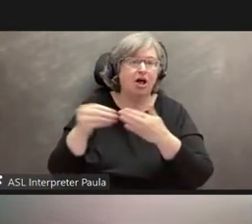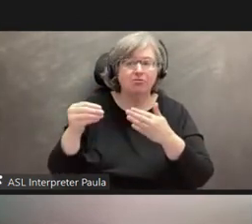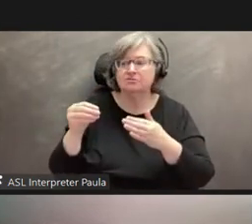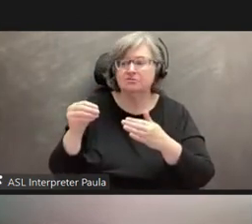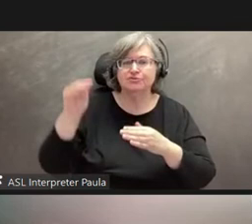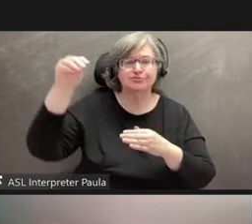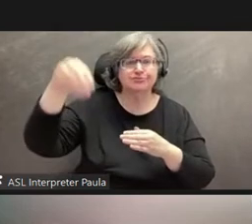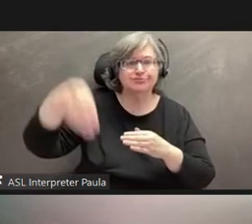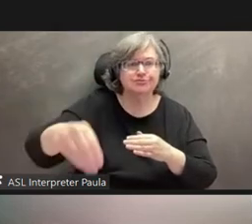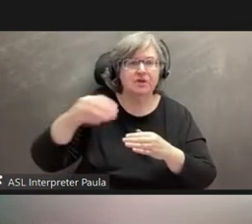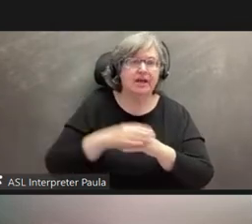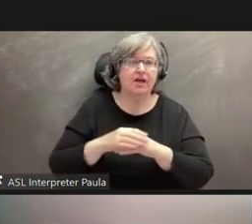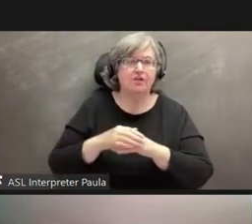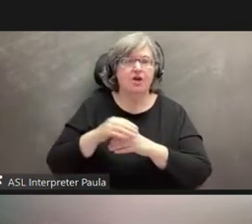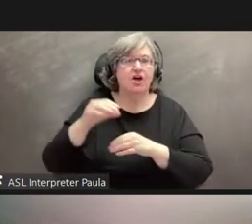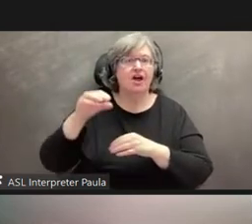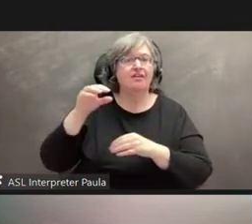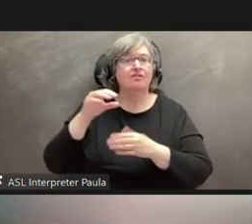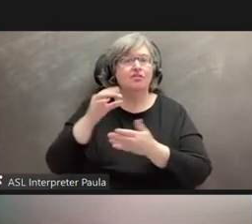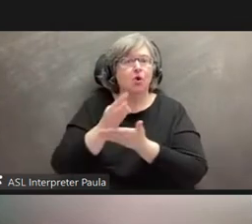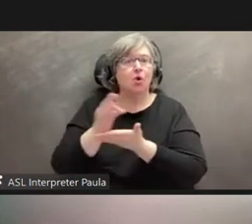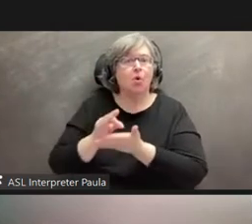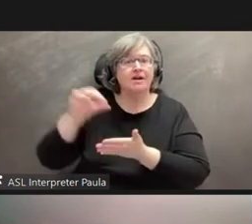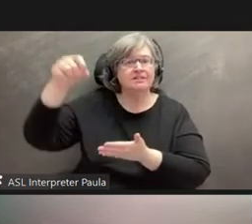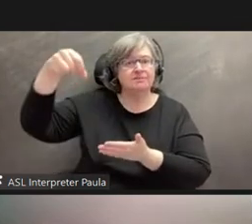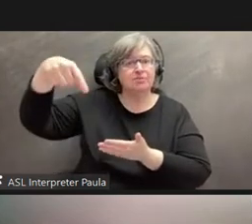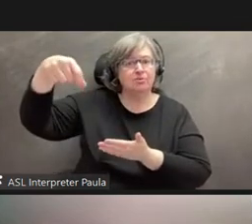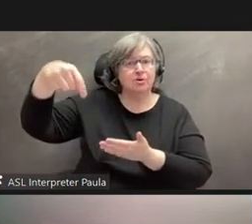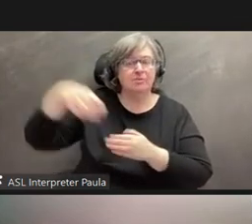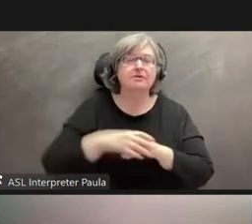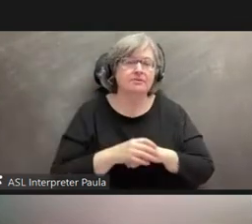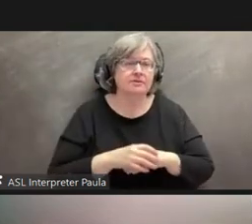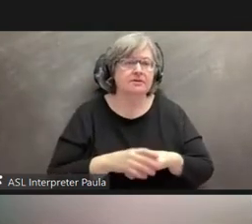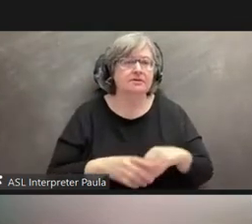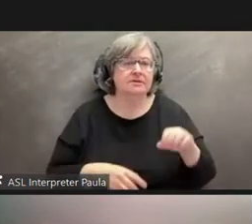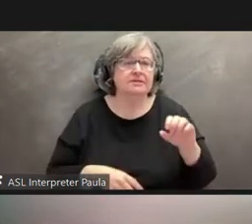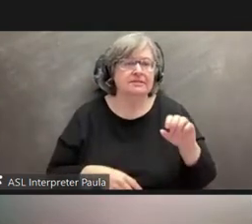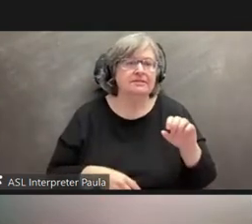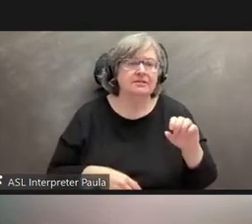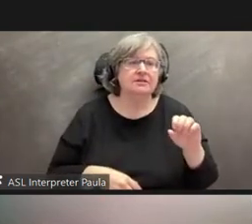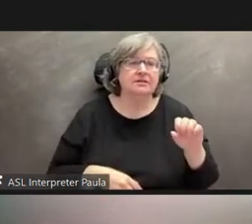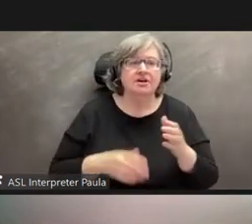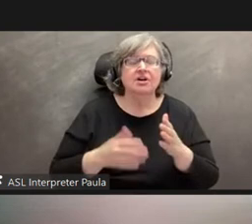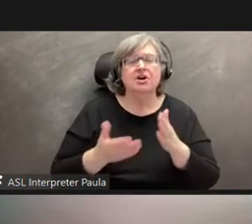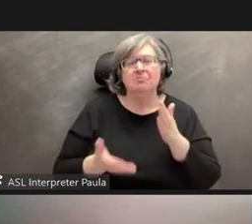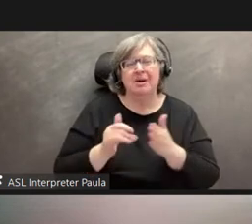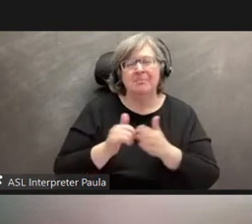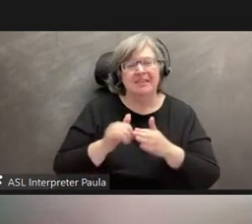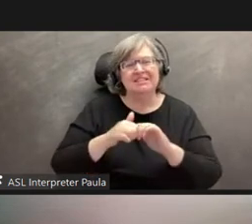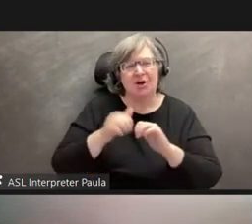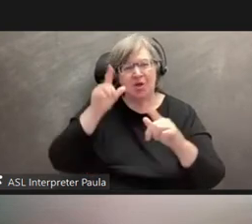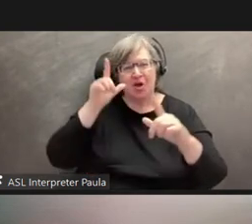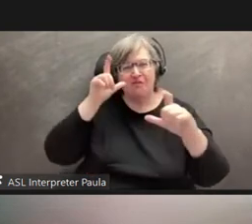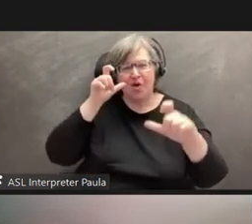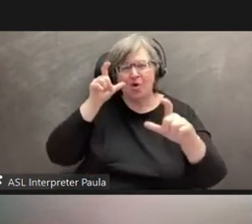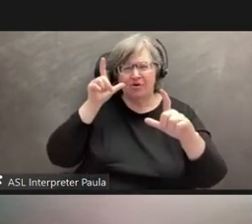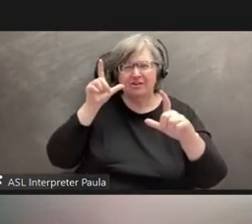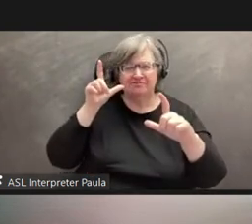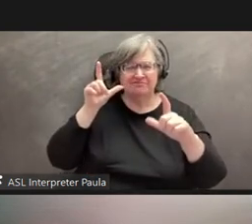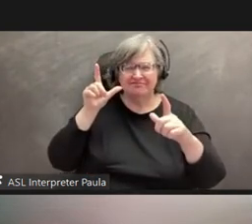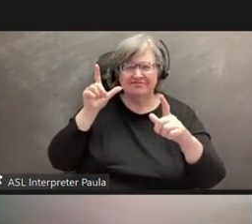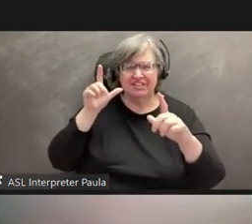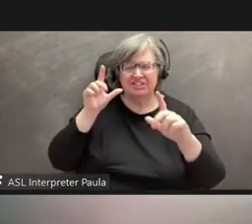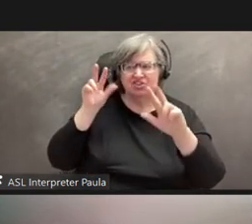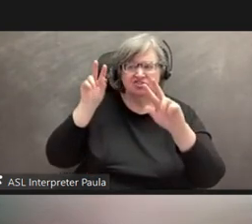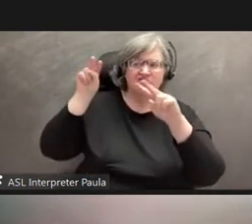as accessibility. Yeah, sorry, that may be a artifact of the photograph, just the